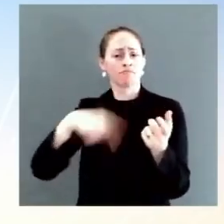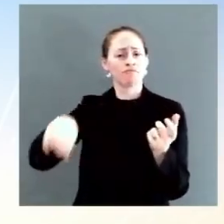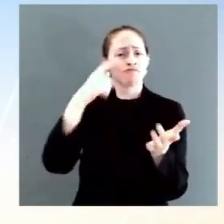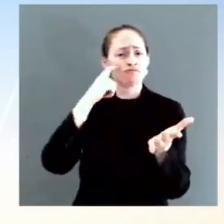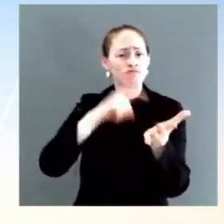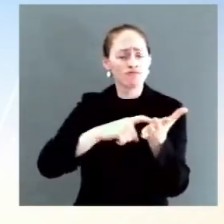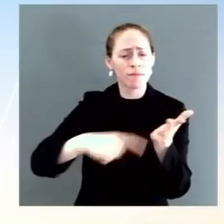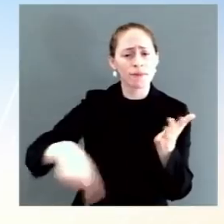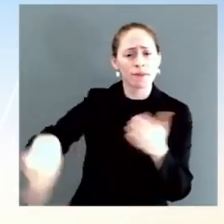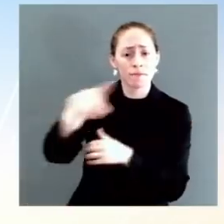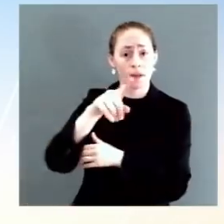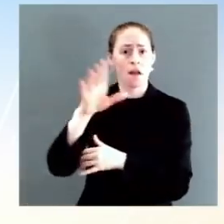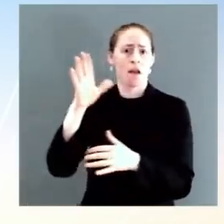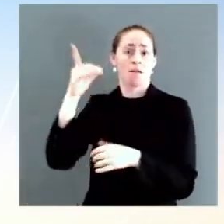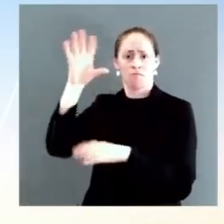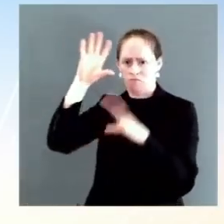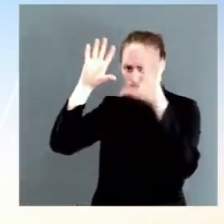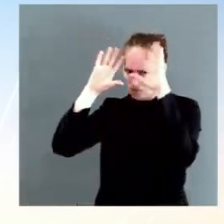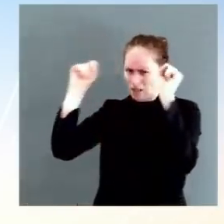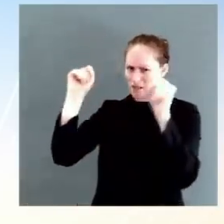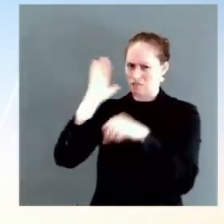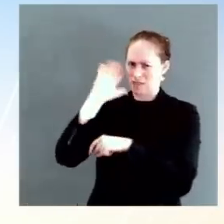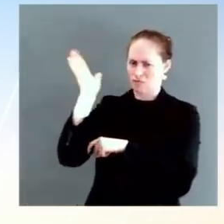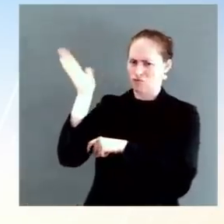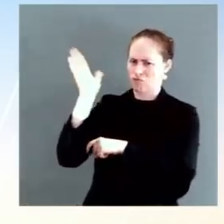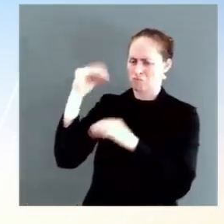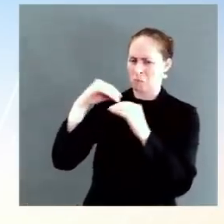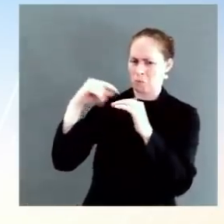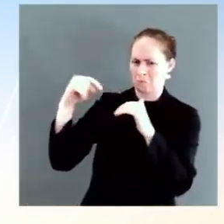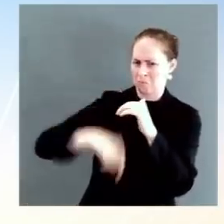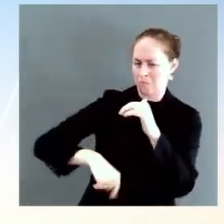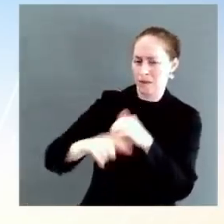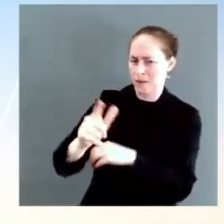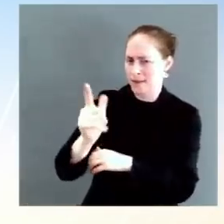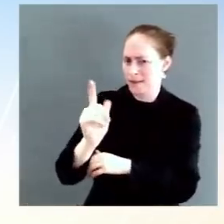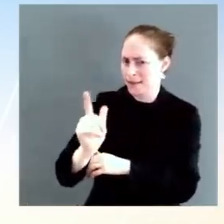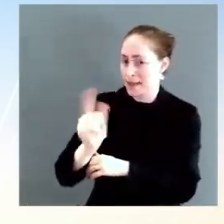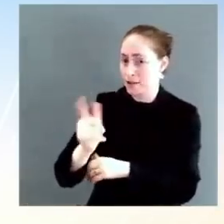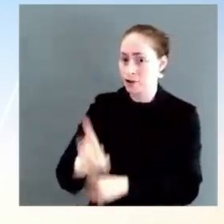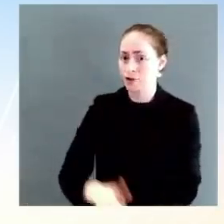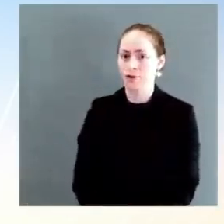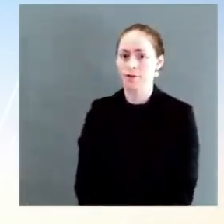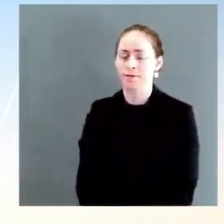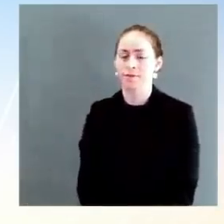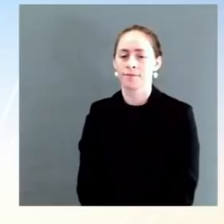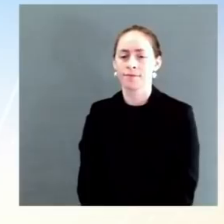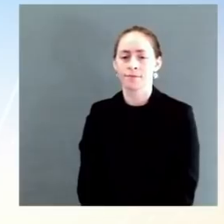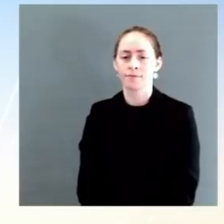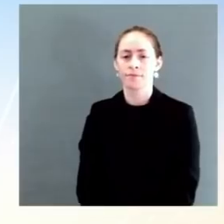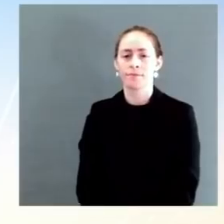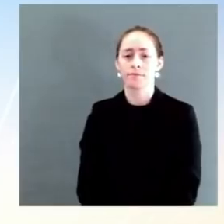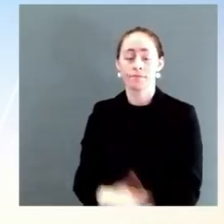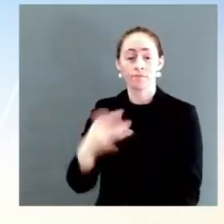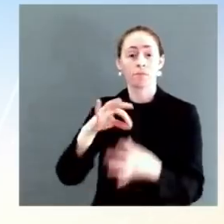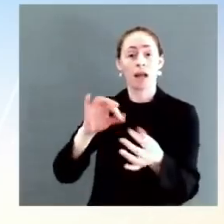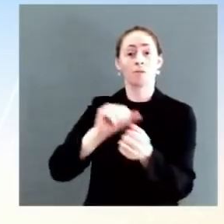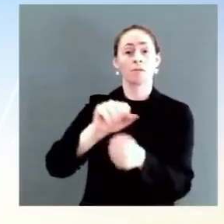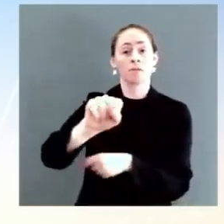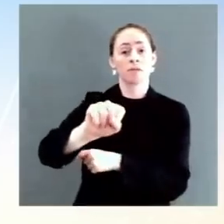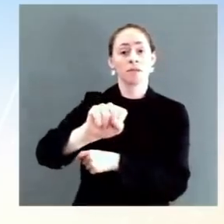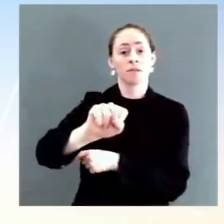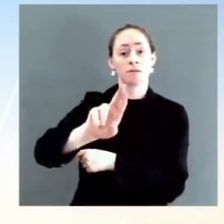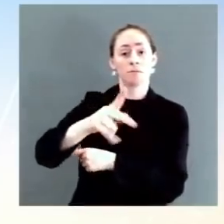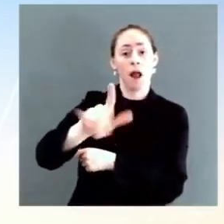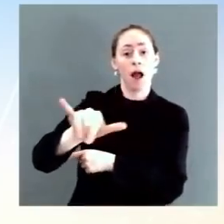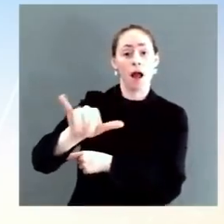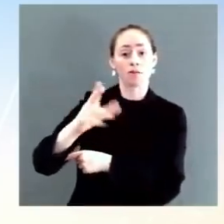and Long Beach worked with our administration and our port envoy, John Procari, and announced a plan to cut down the number of days containers sit on the docks by